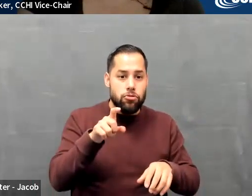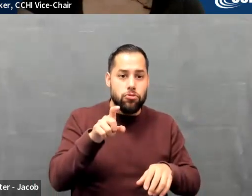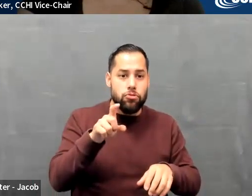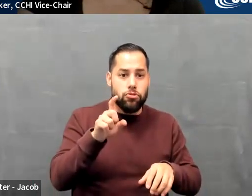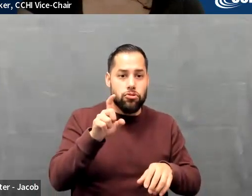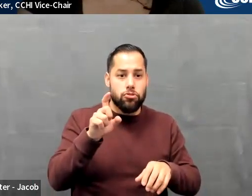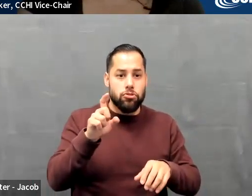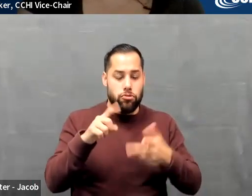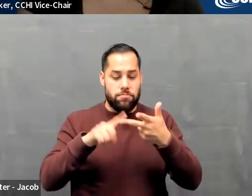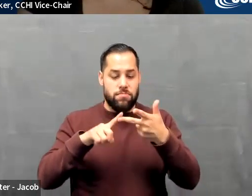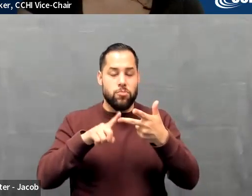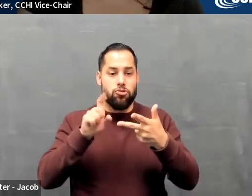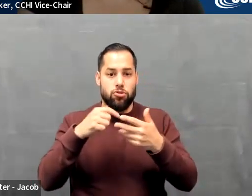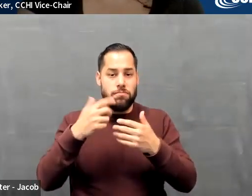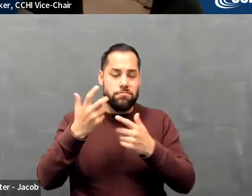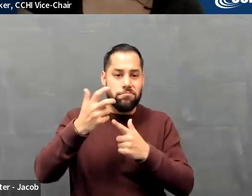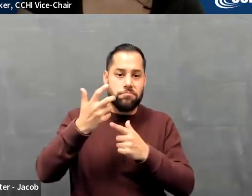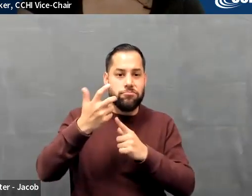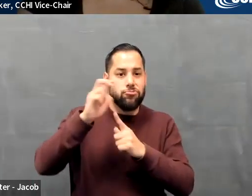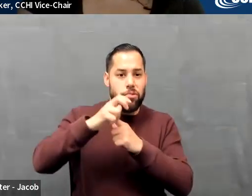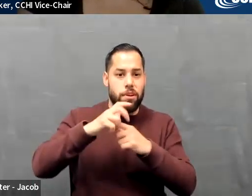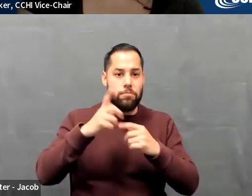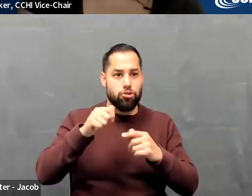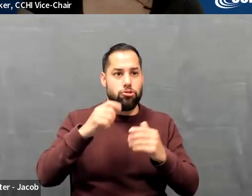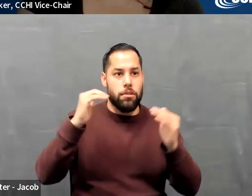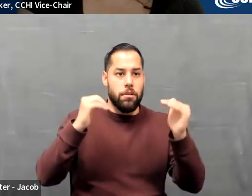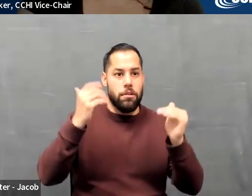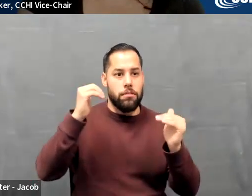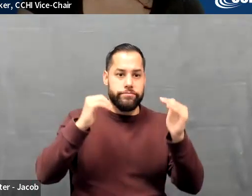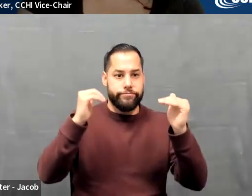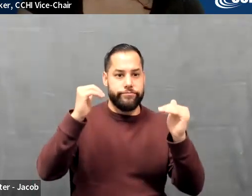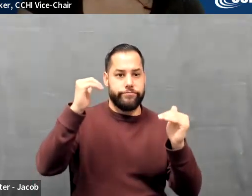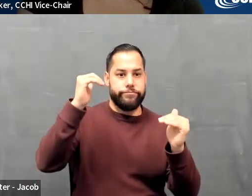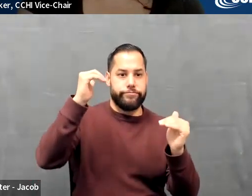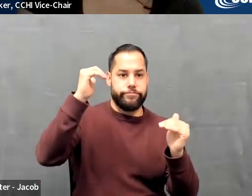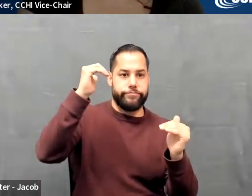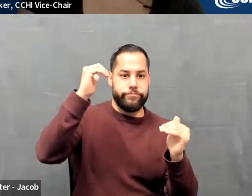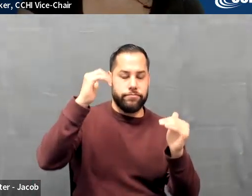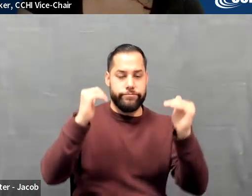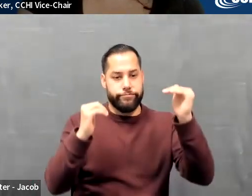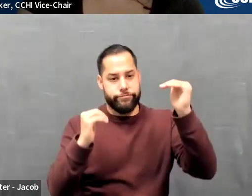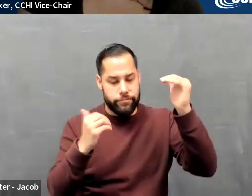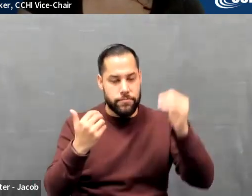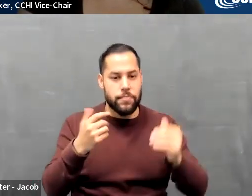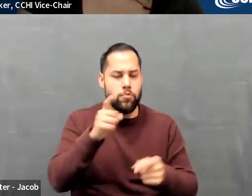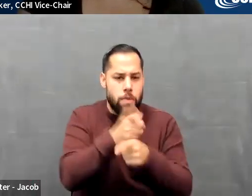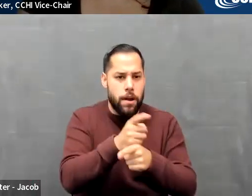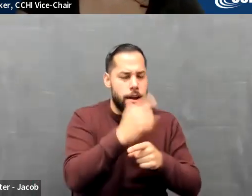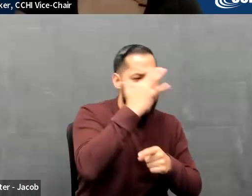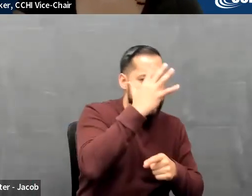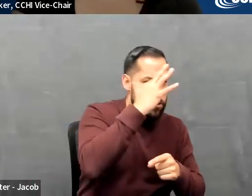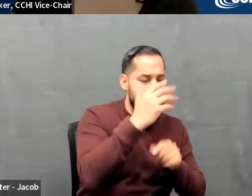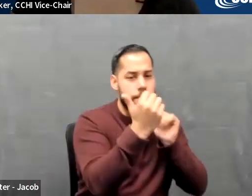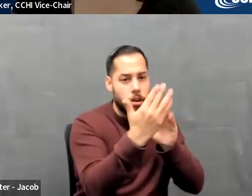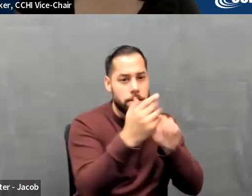should have the highest weight in our profession. Yeah, theory methodology needs to be there, but you know, when it comes to